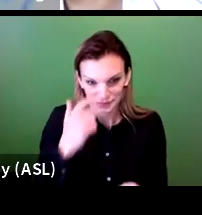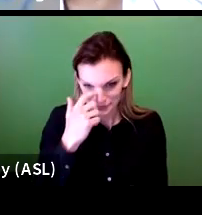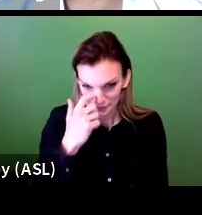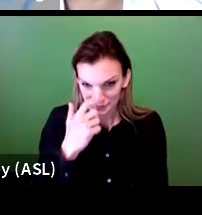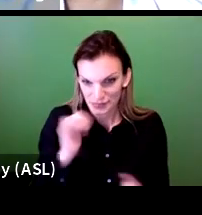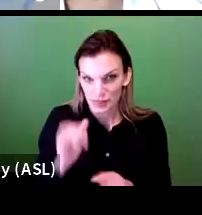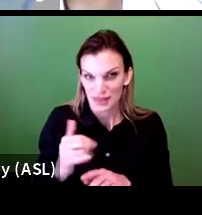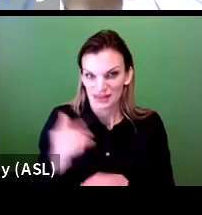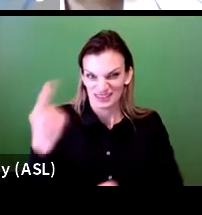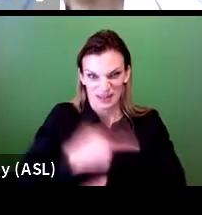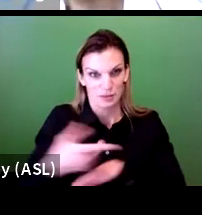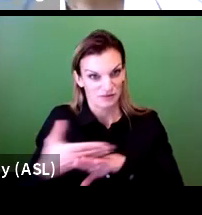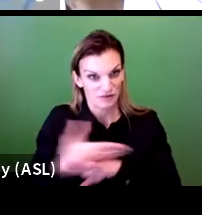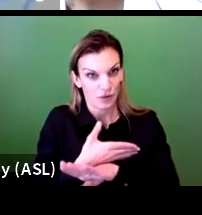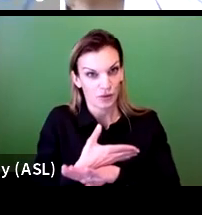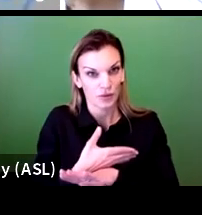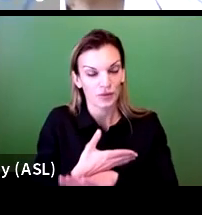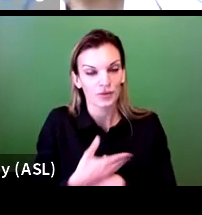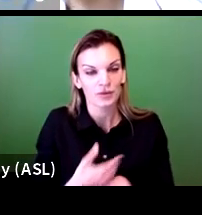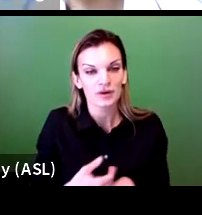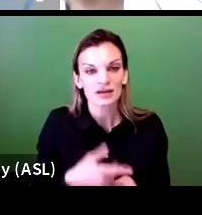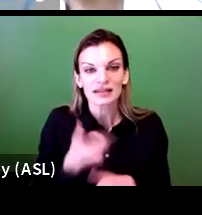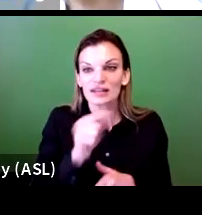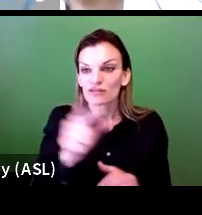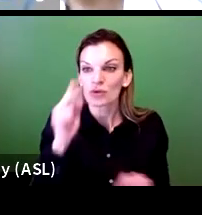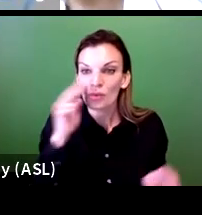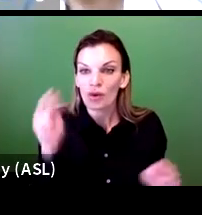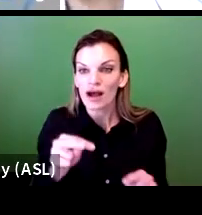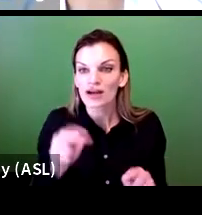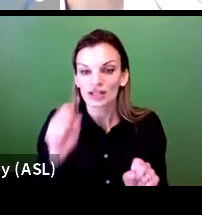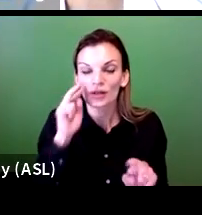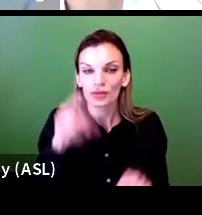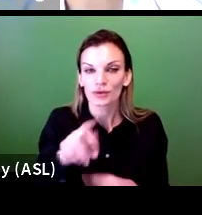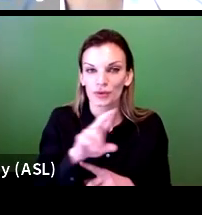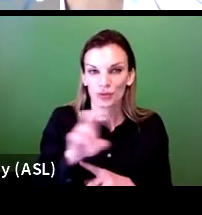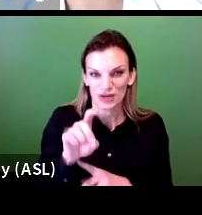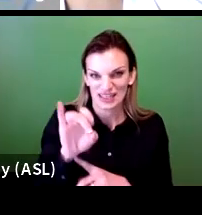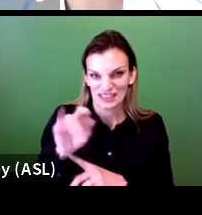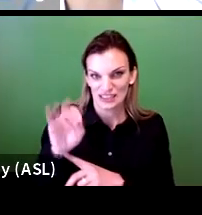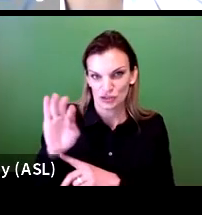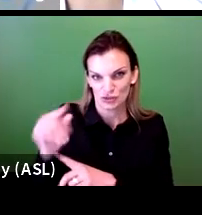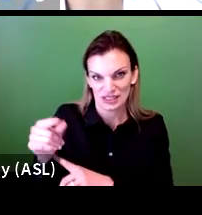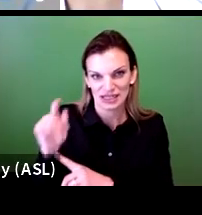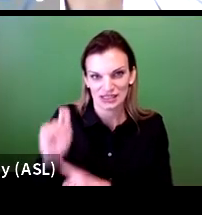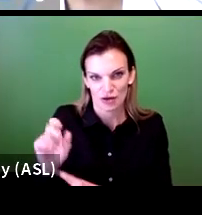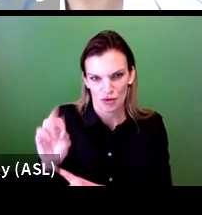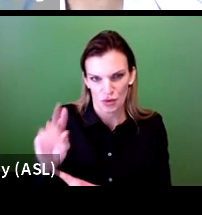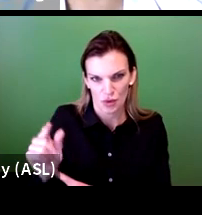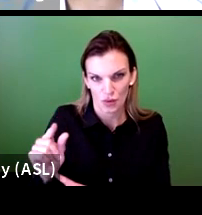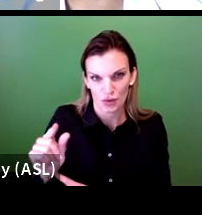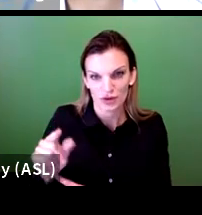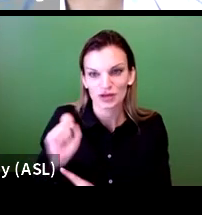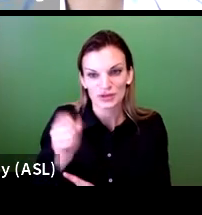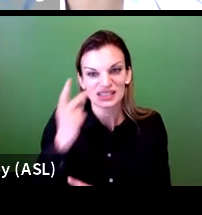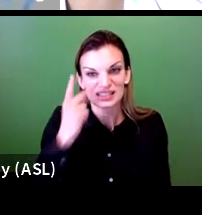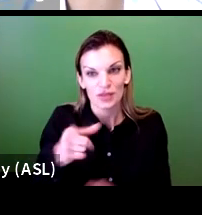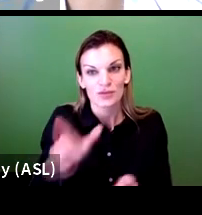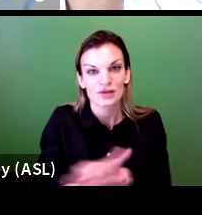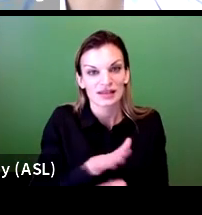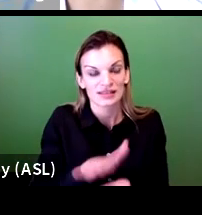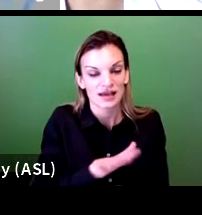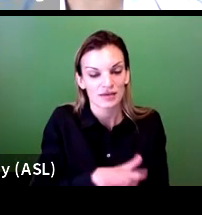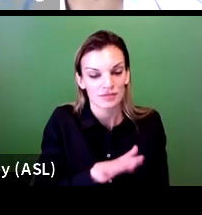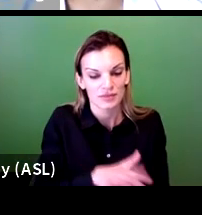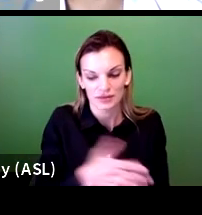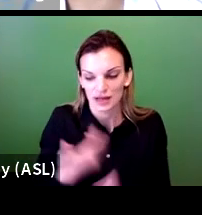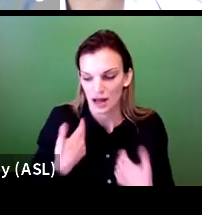night before, and that any of you watching can go to redistrictingmichigan.org and you can see all of those same documents. So I